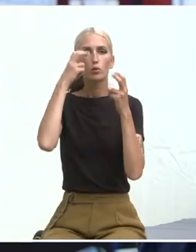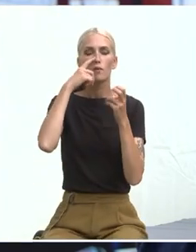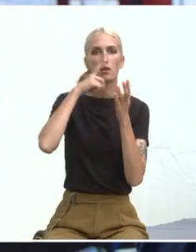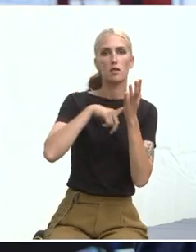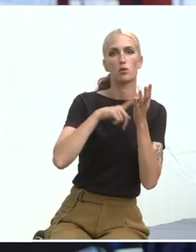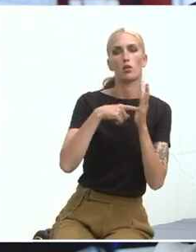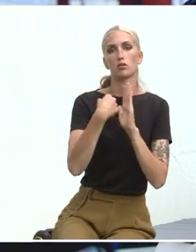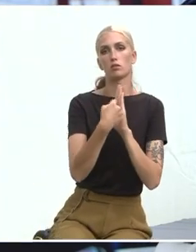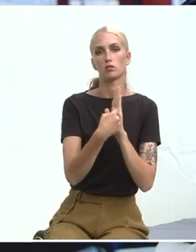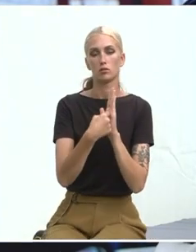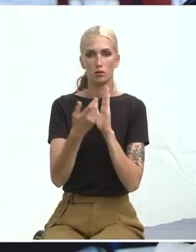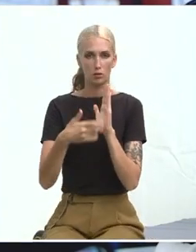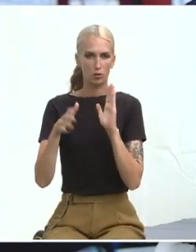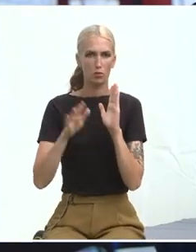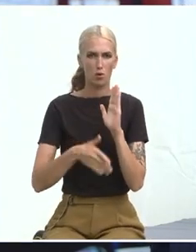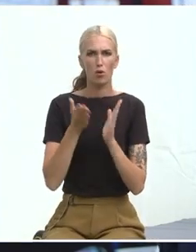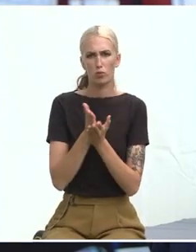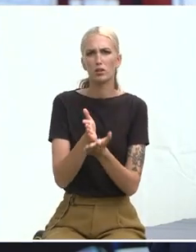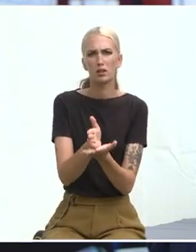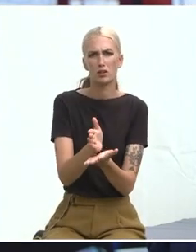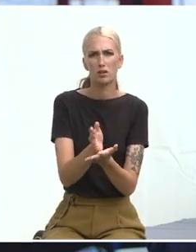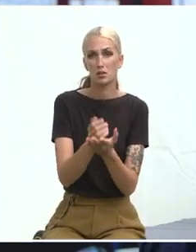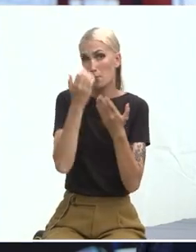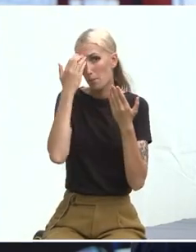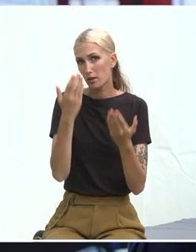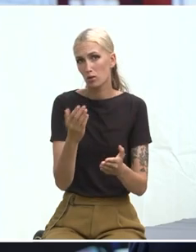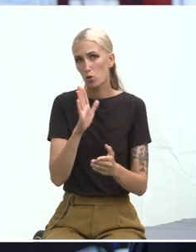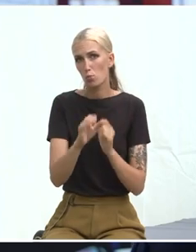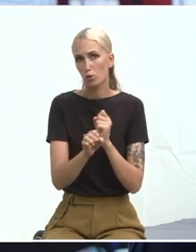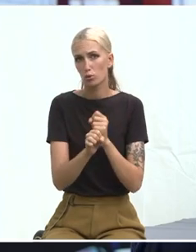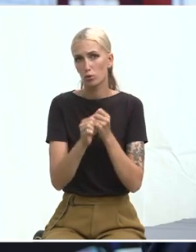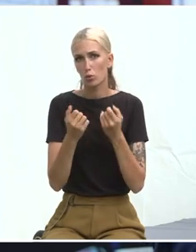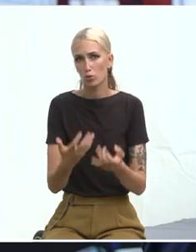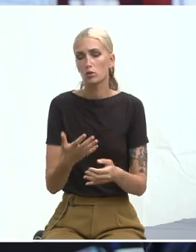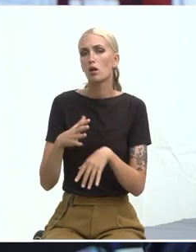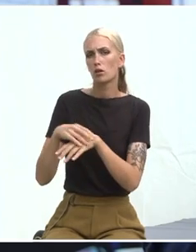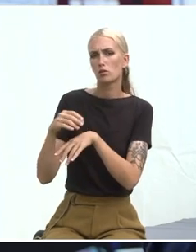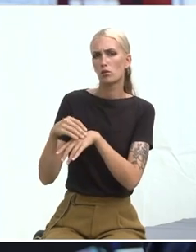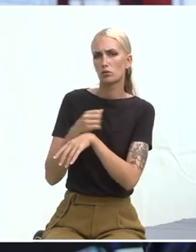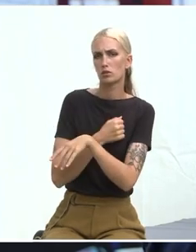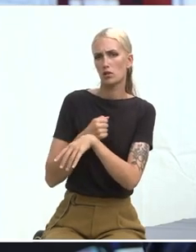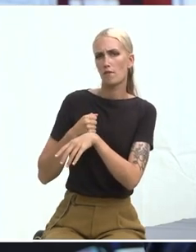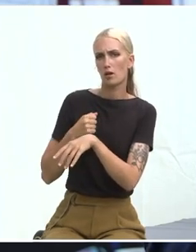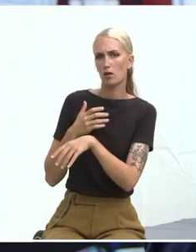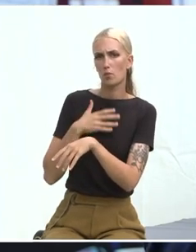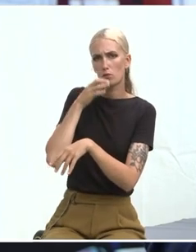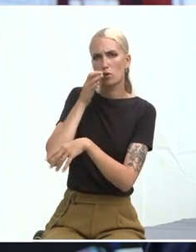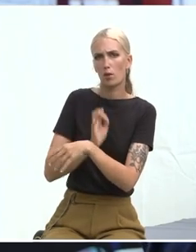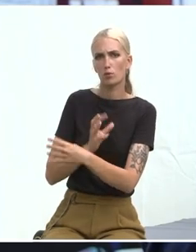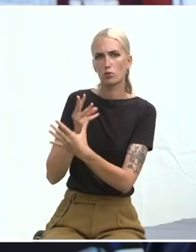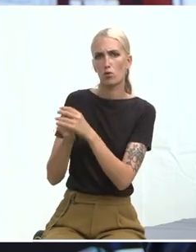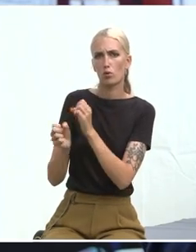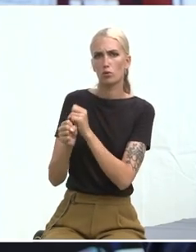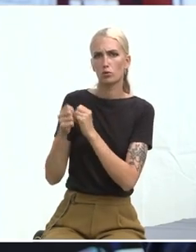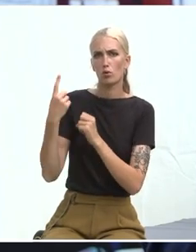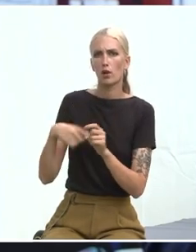well it's working. I know that I worked with that part of the Swedish armed forces 15 years